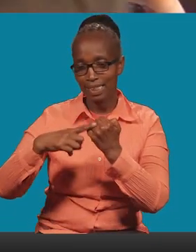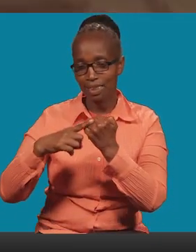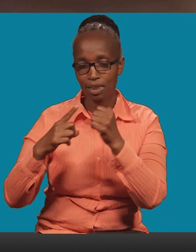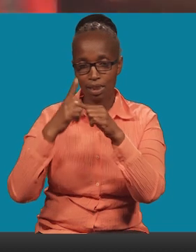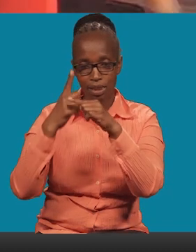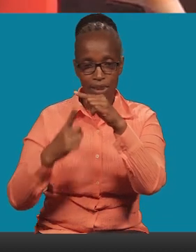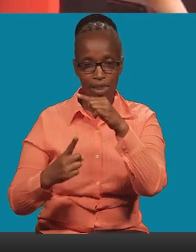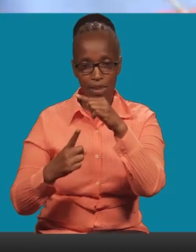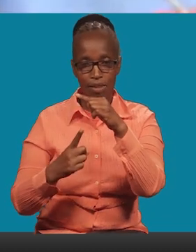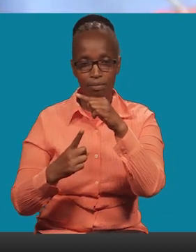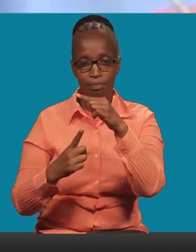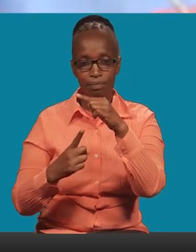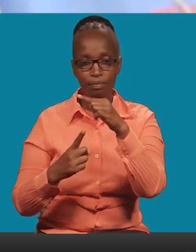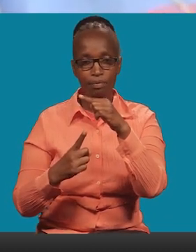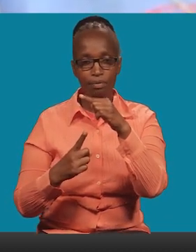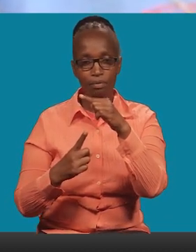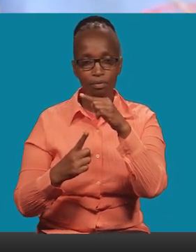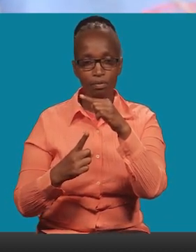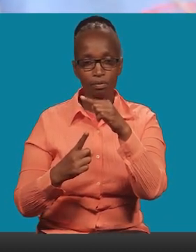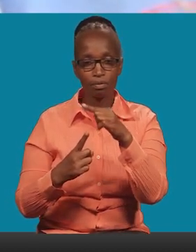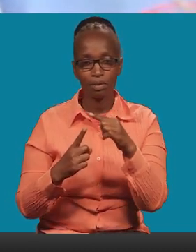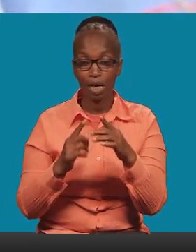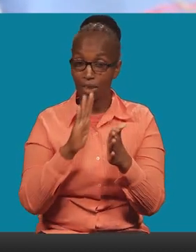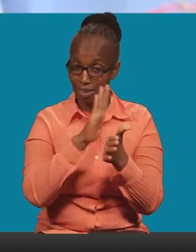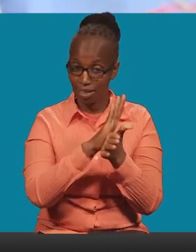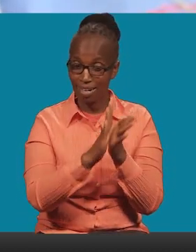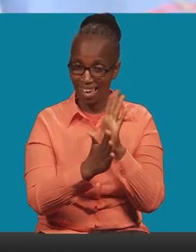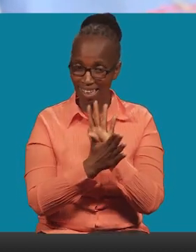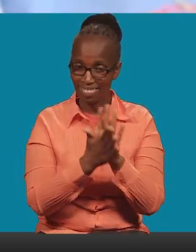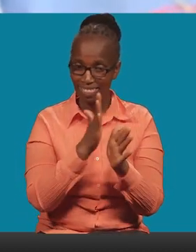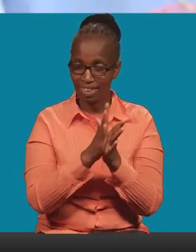up to 106 years